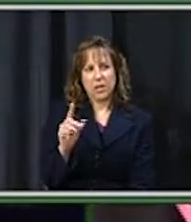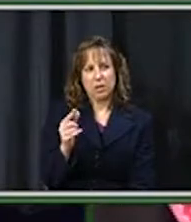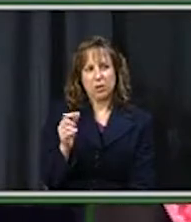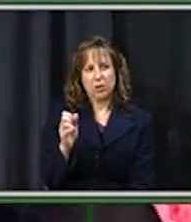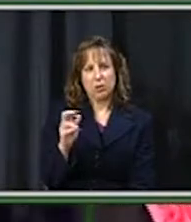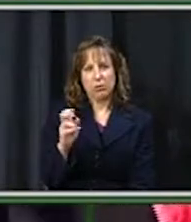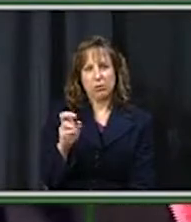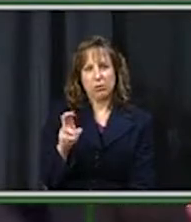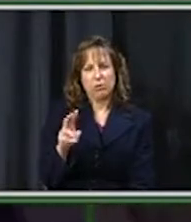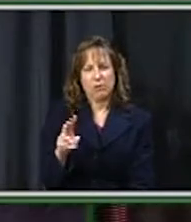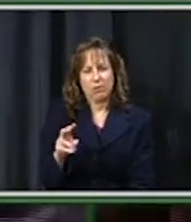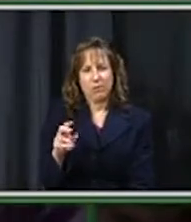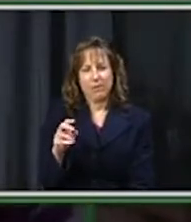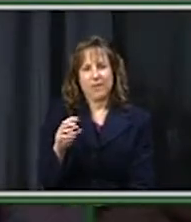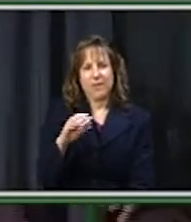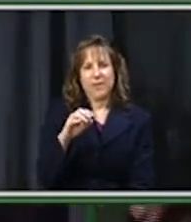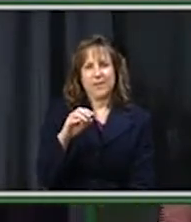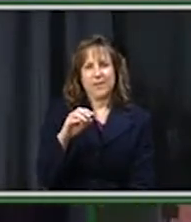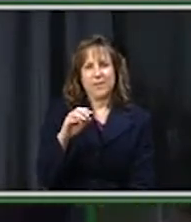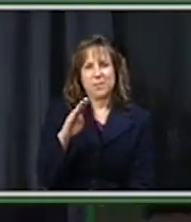Boyce Jeffries.